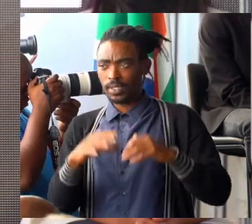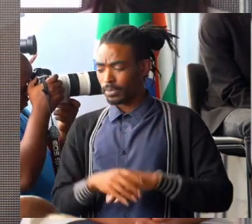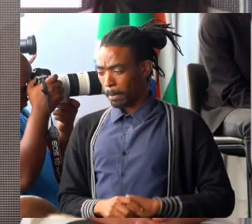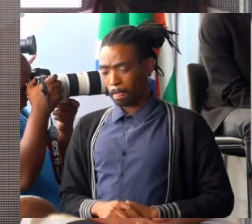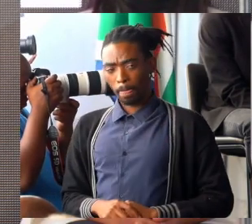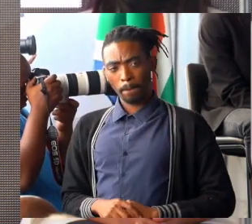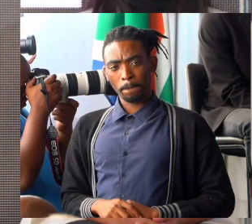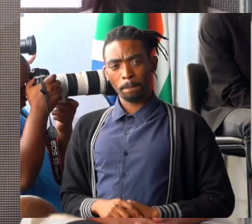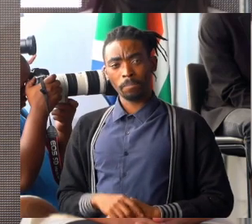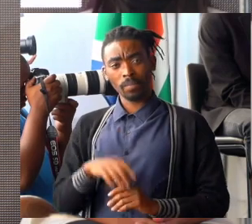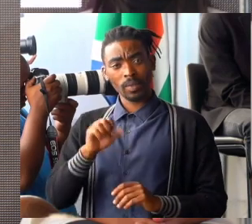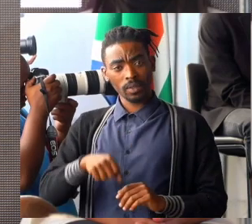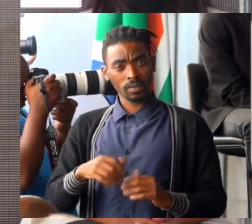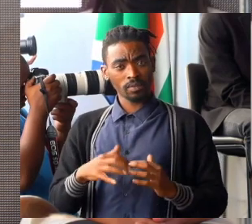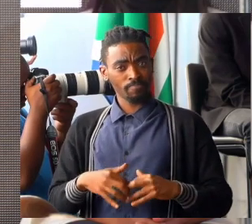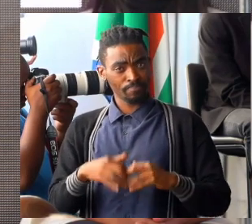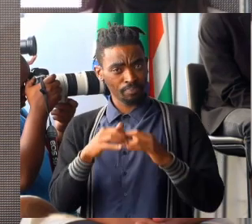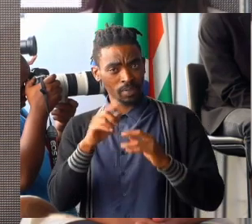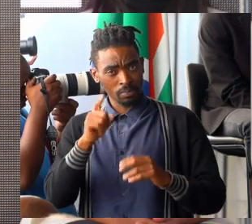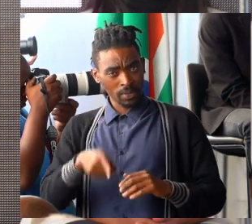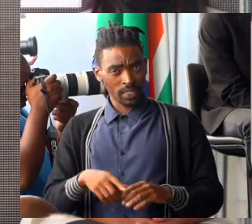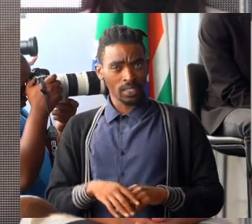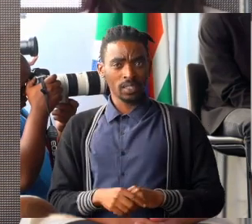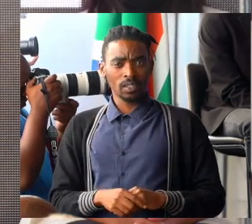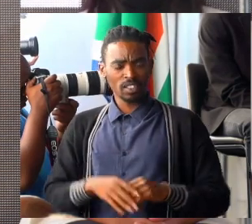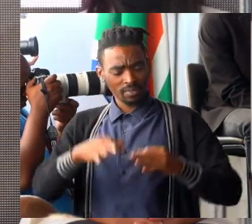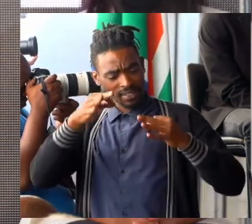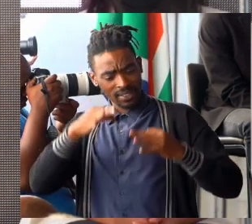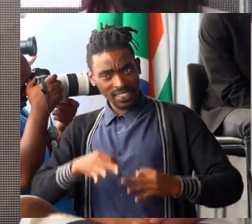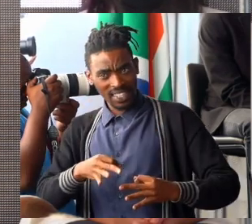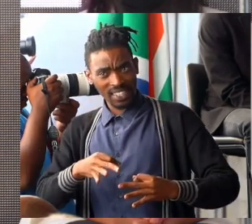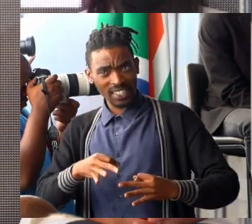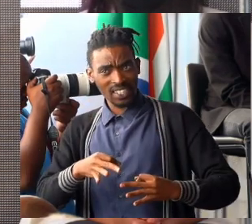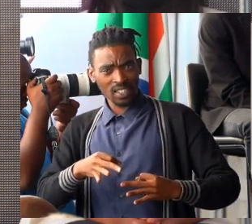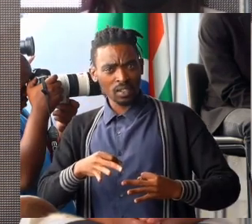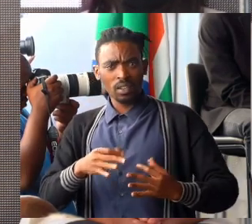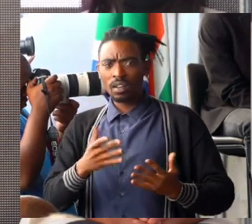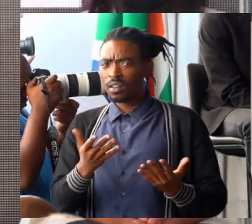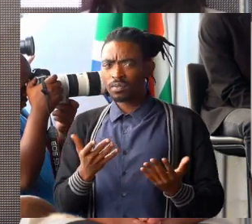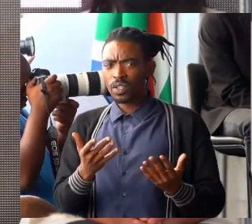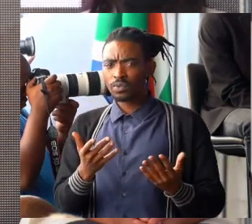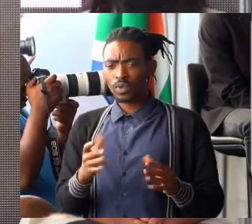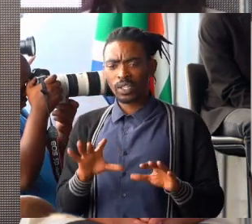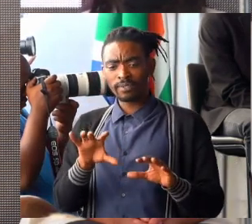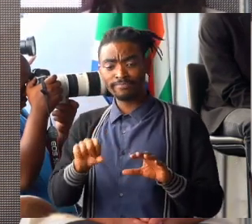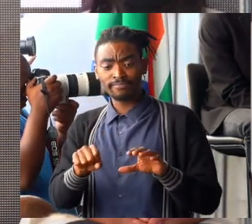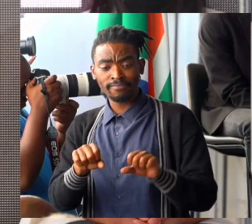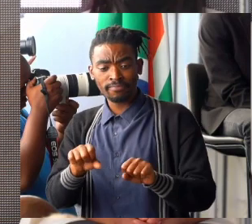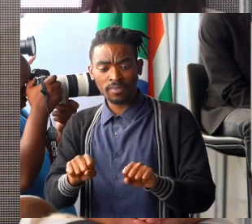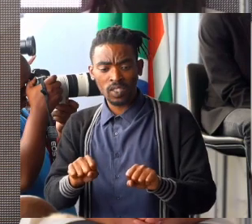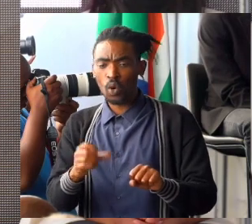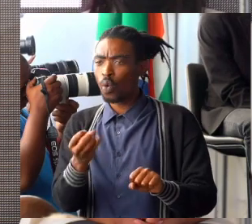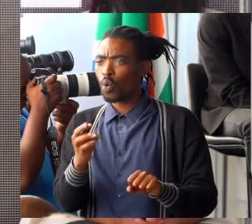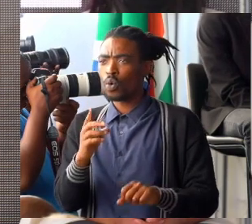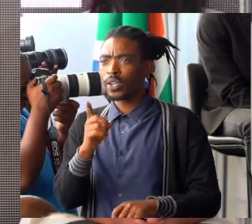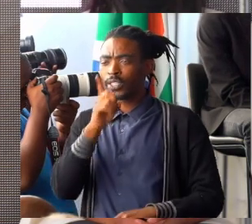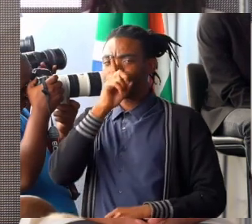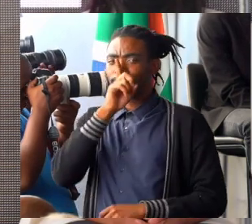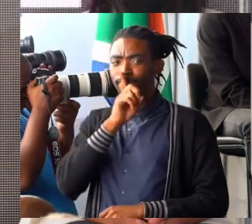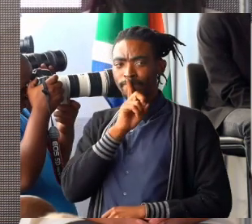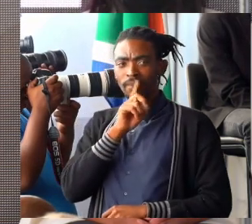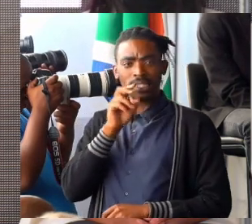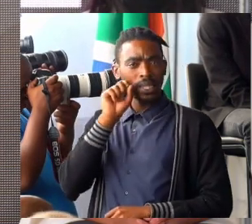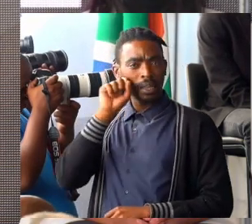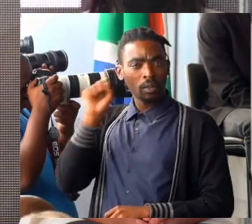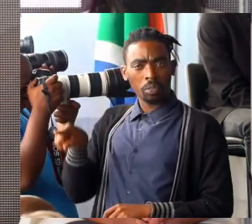We must rise. We must decide whether we're going to take charge of this country or we're going to die in despair on our knees